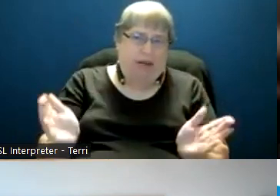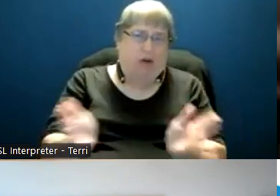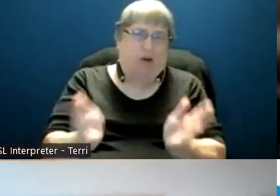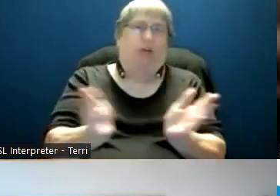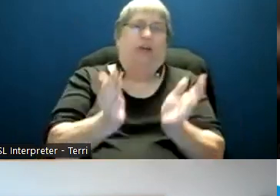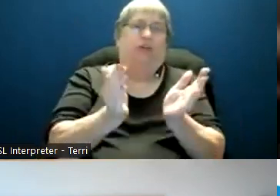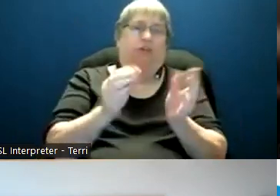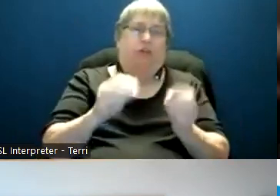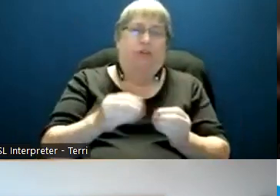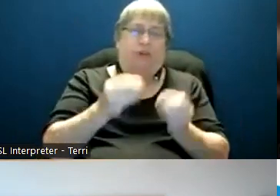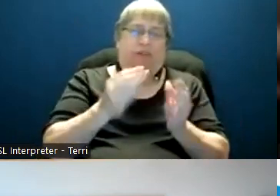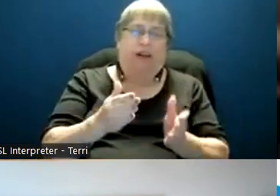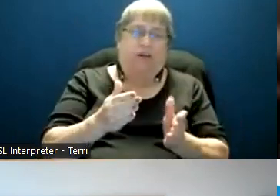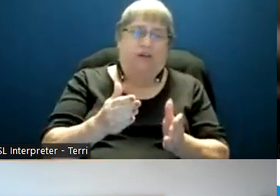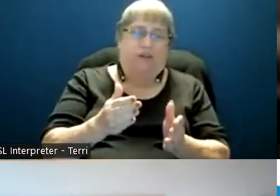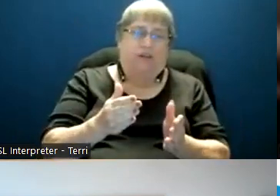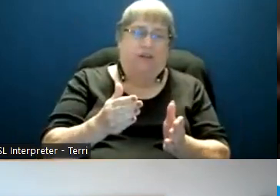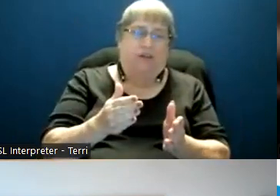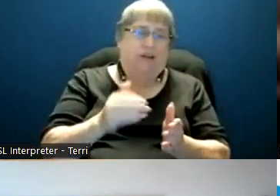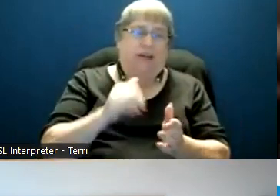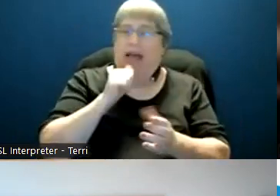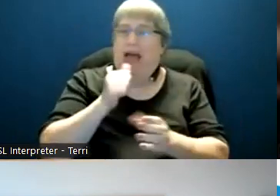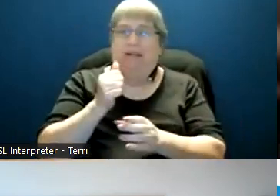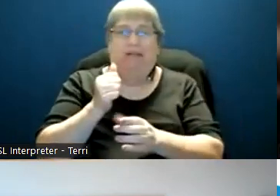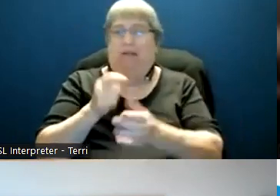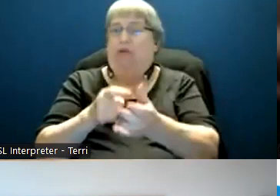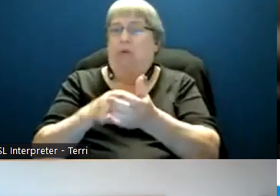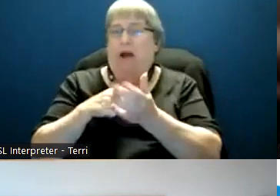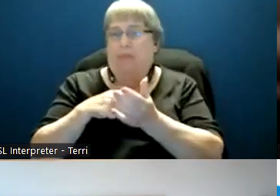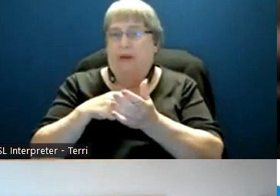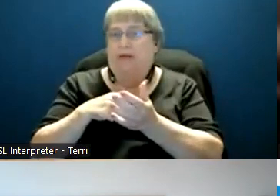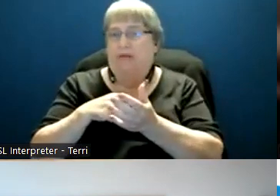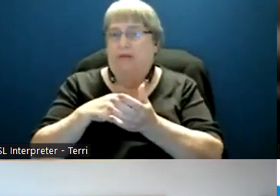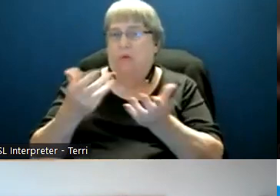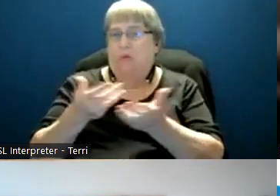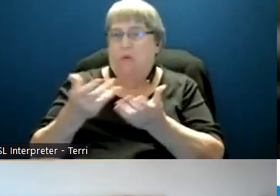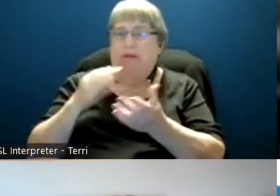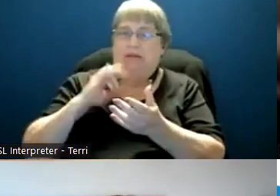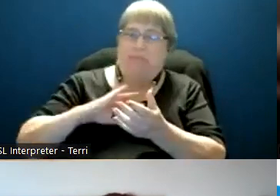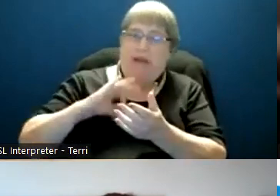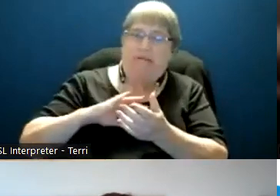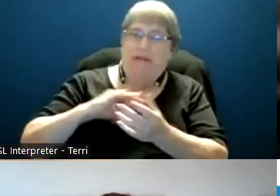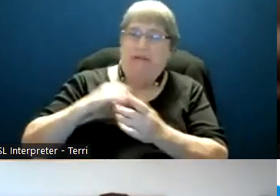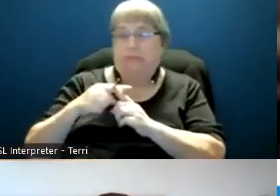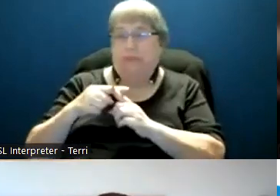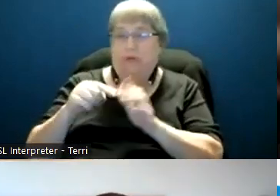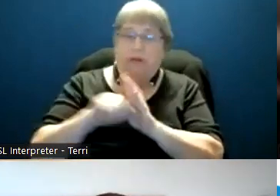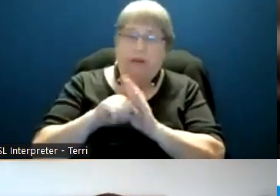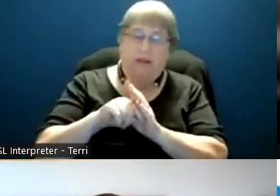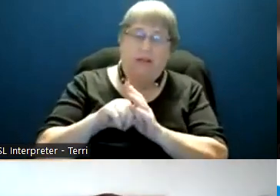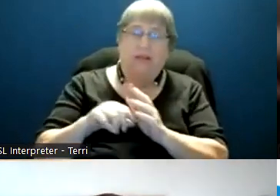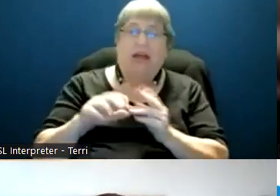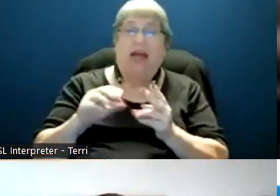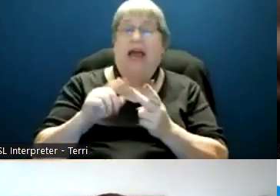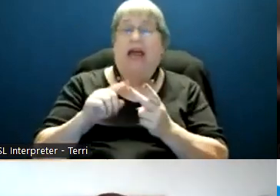it potentially a requirement, or what's the benefits, pros and cons of either way, and then also looking at other